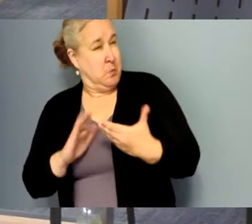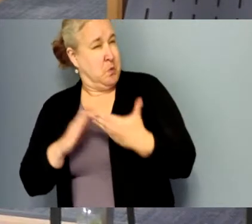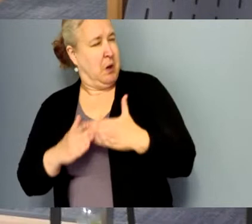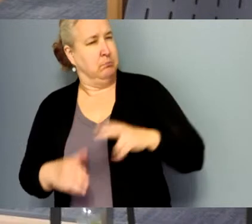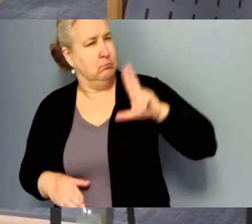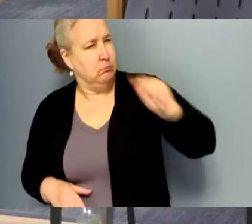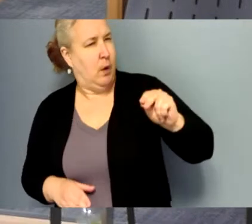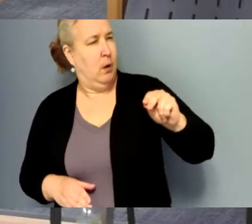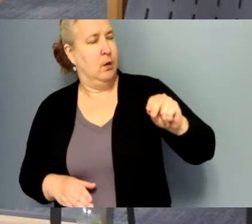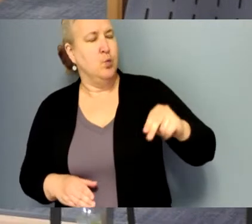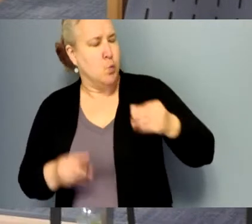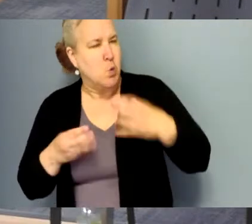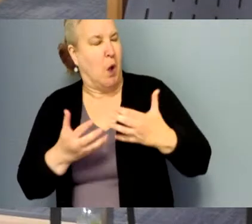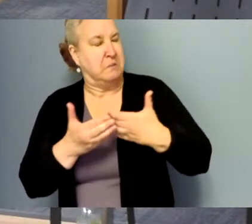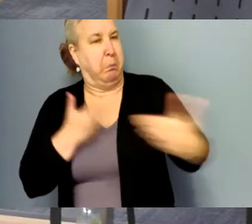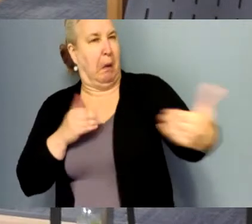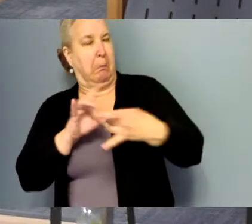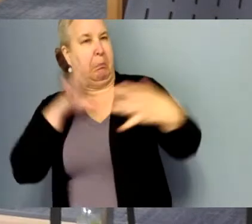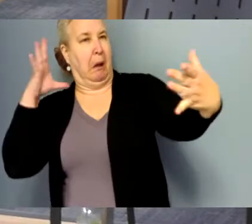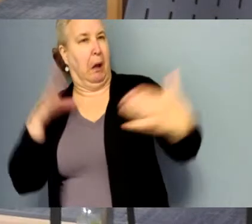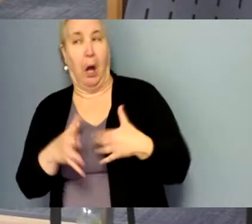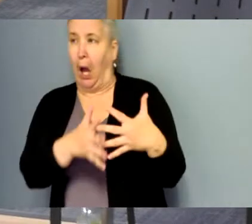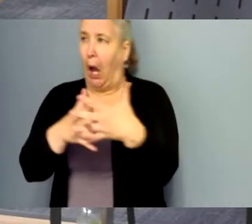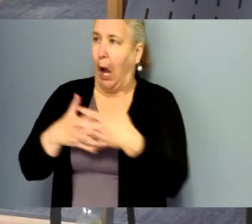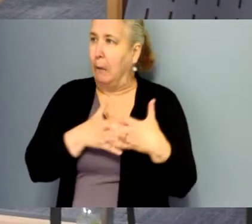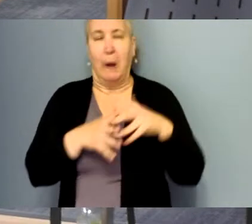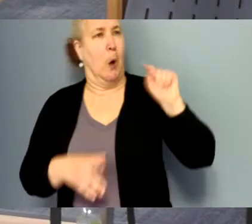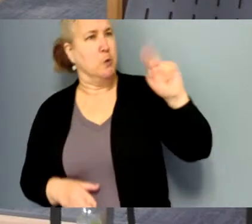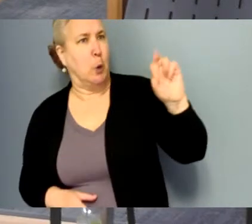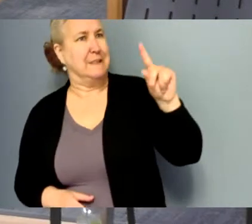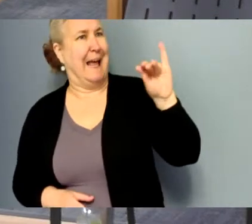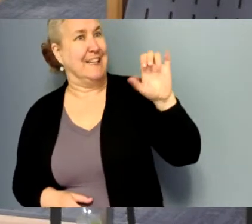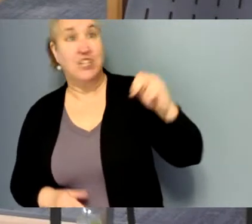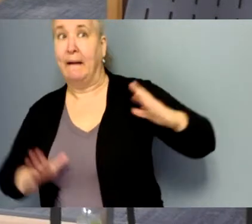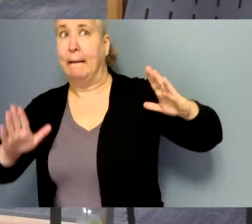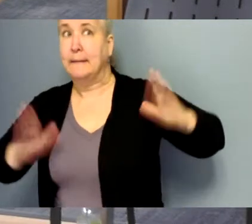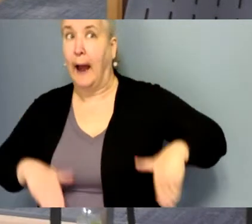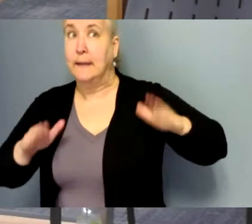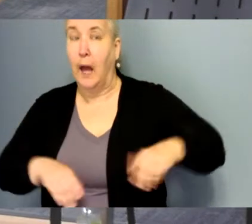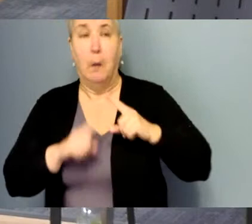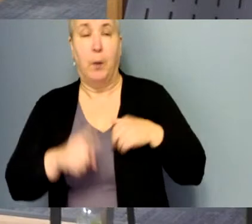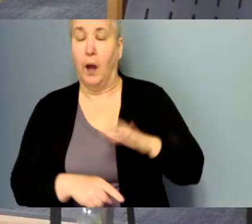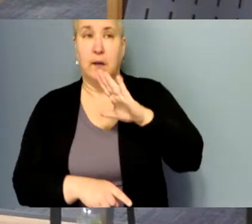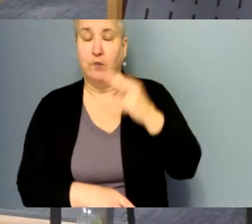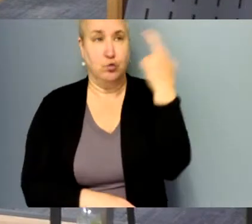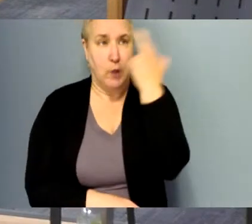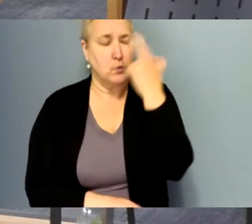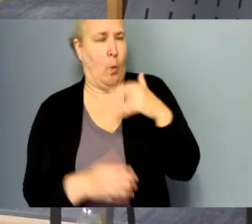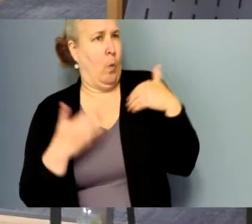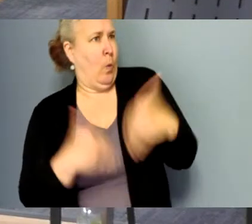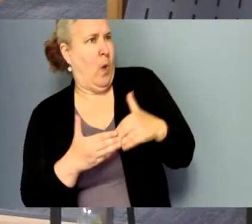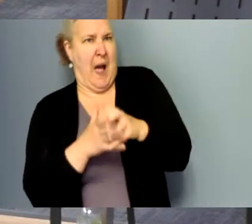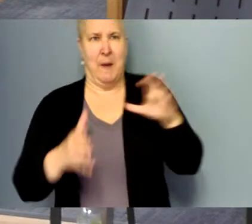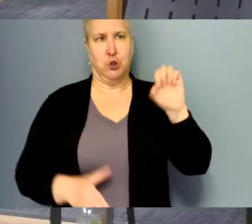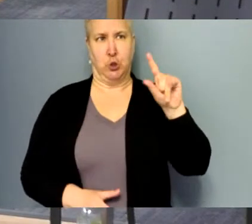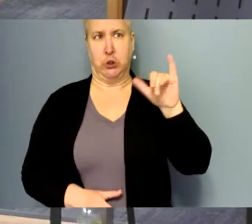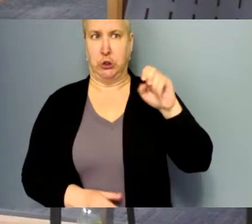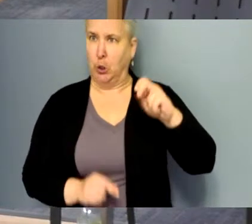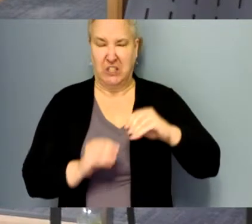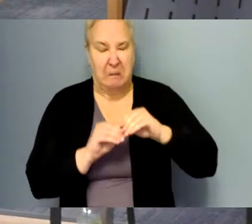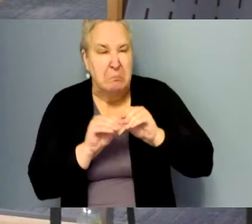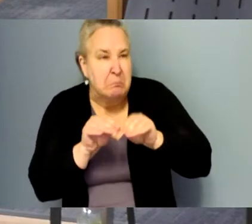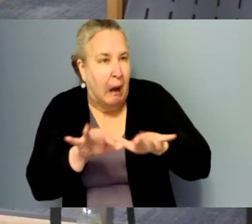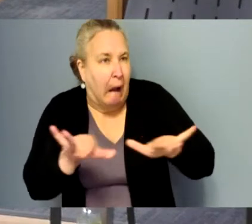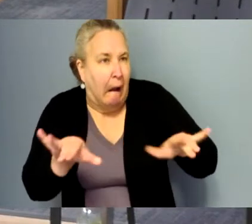of division. America is not totalitarian just yet, though I've never realized how much socialism has infiltrated